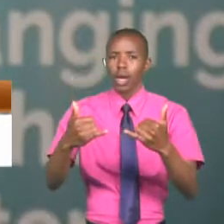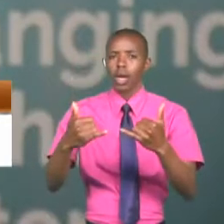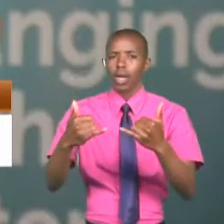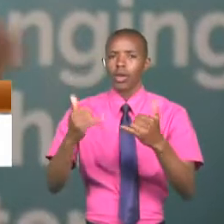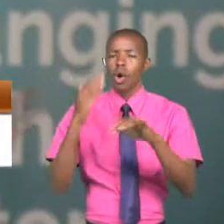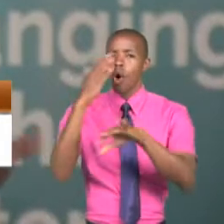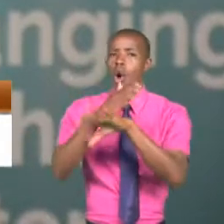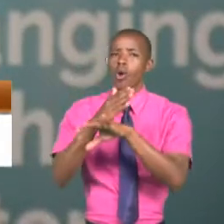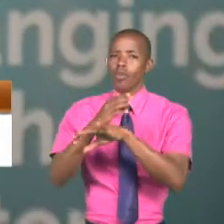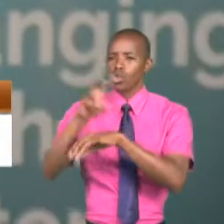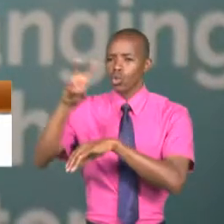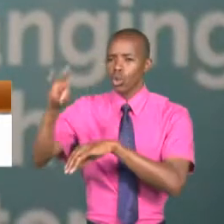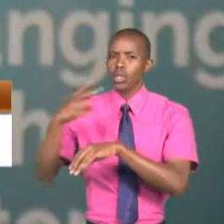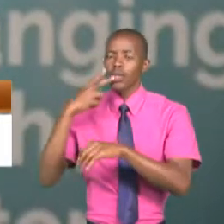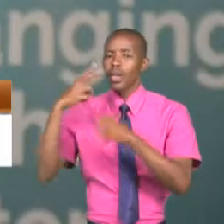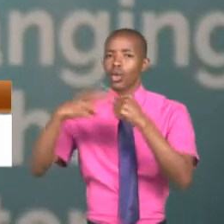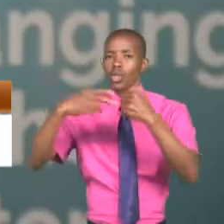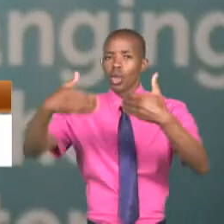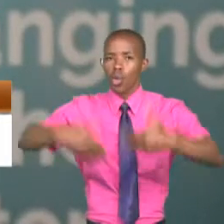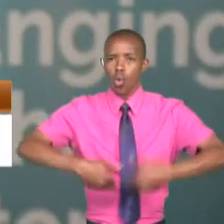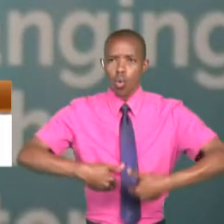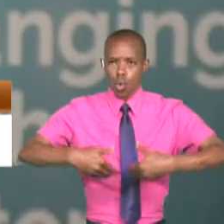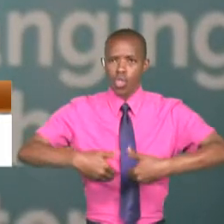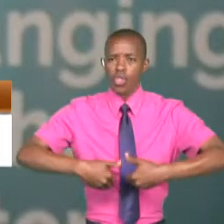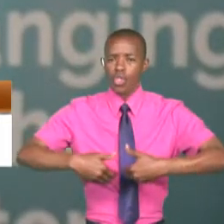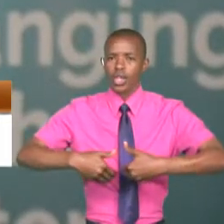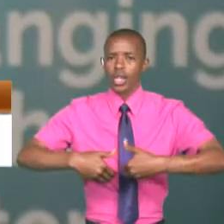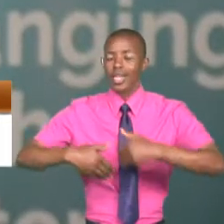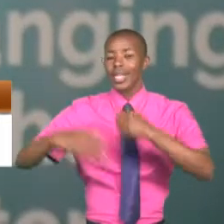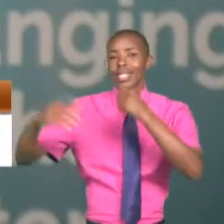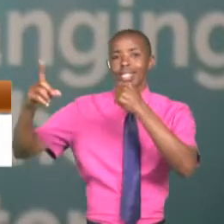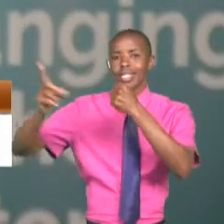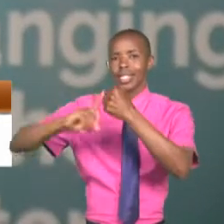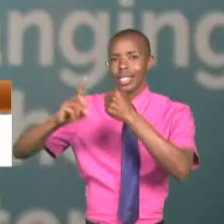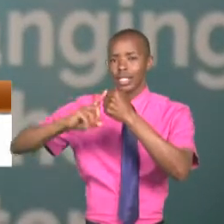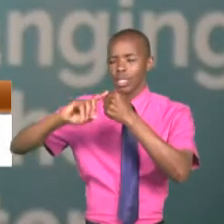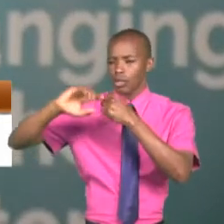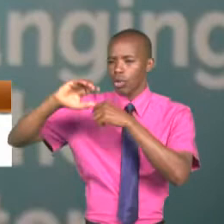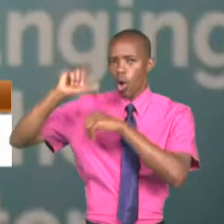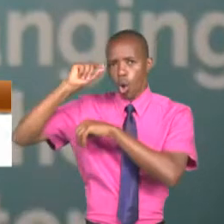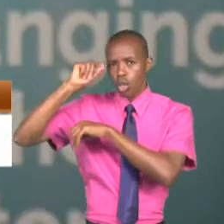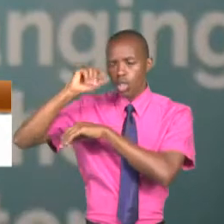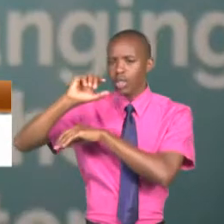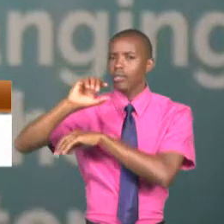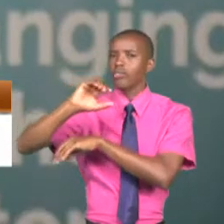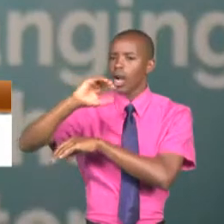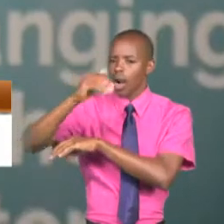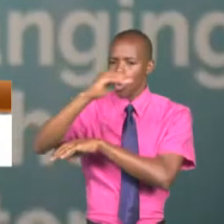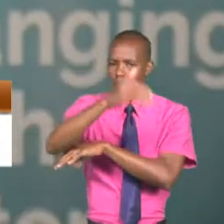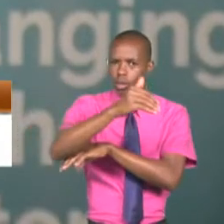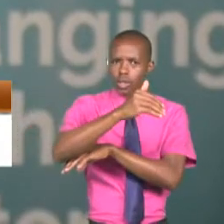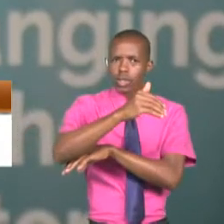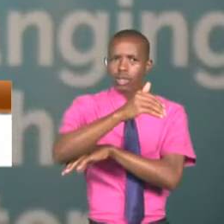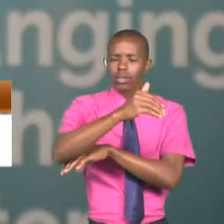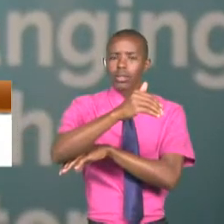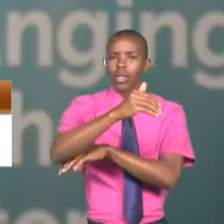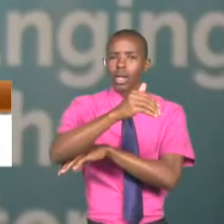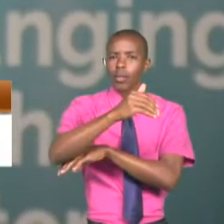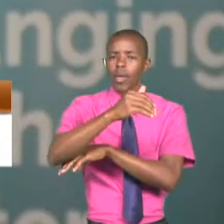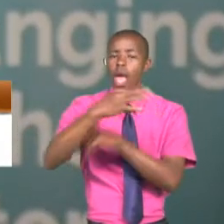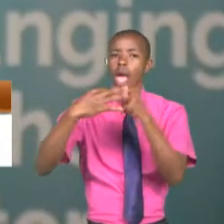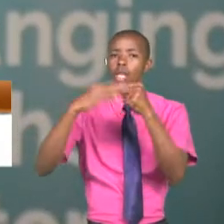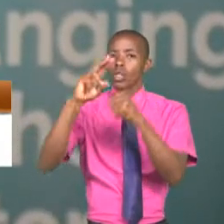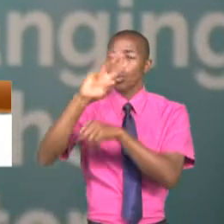than 2,700 youth just in the 6 coastal counties, and we have placed more than 82% in